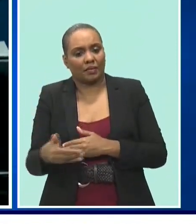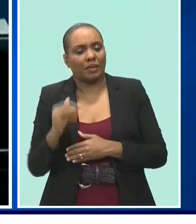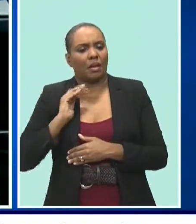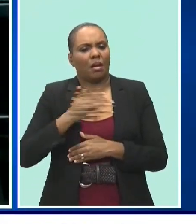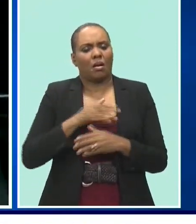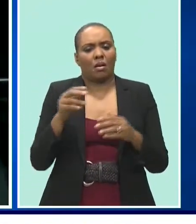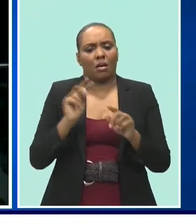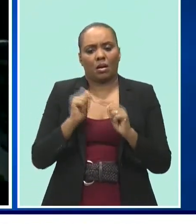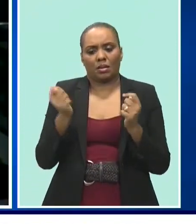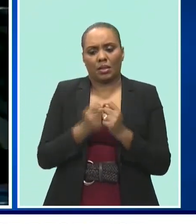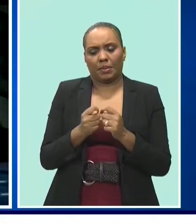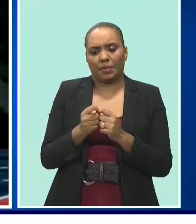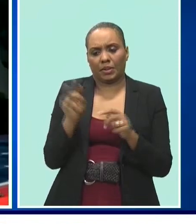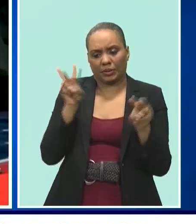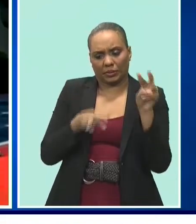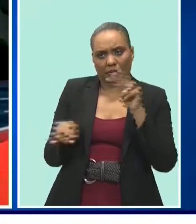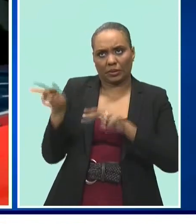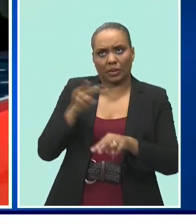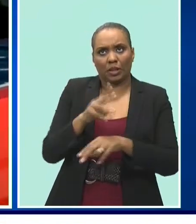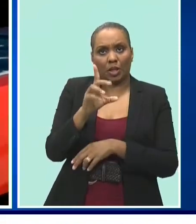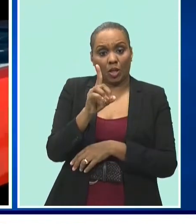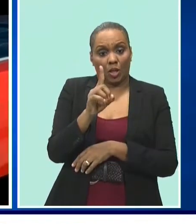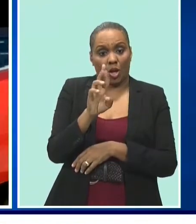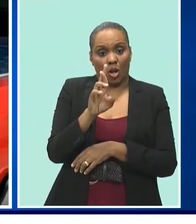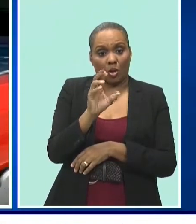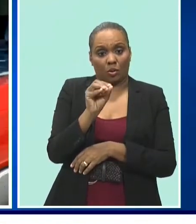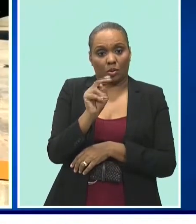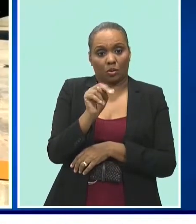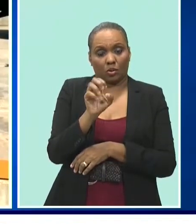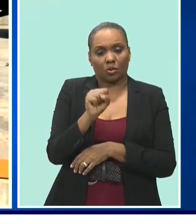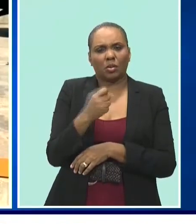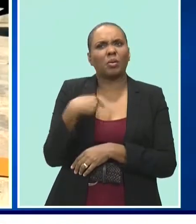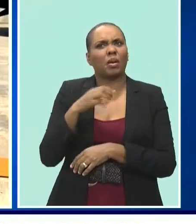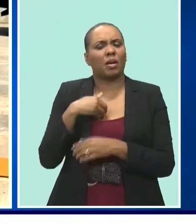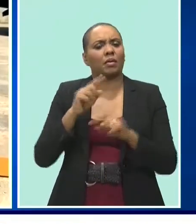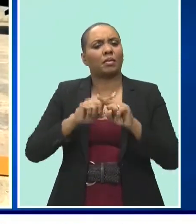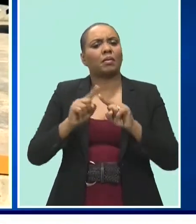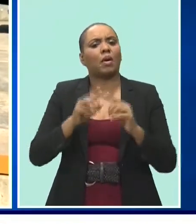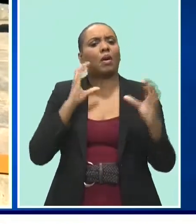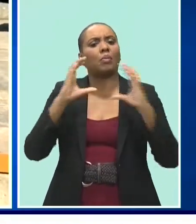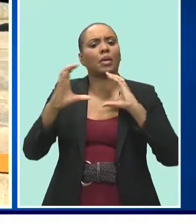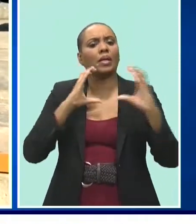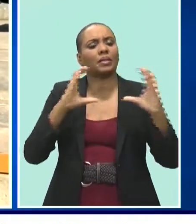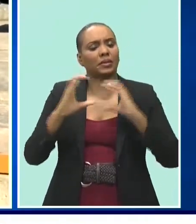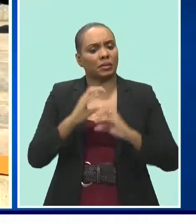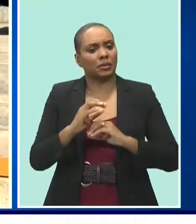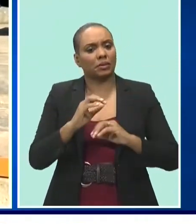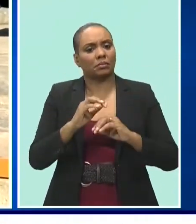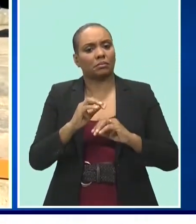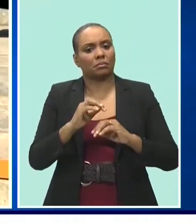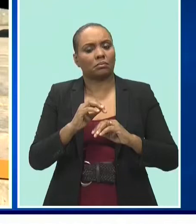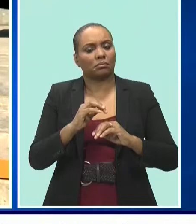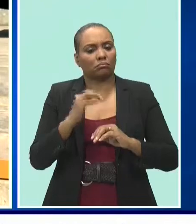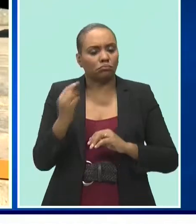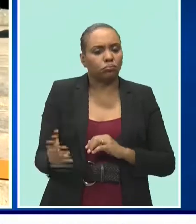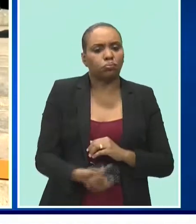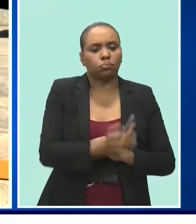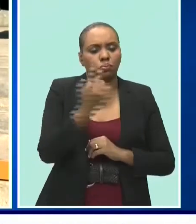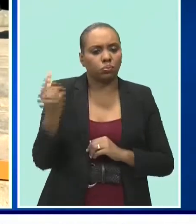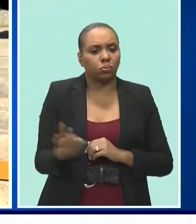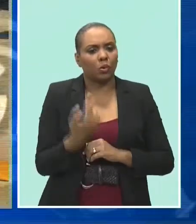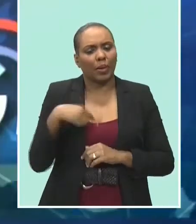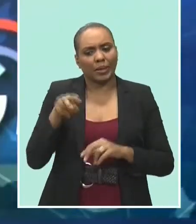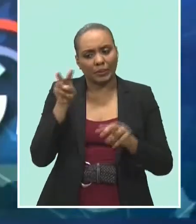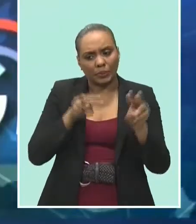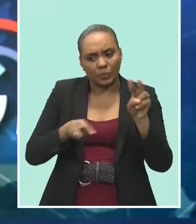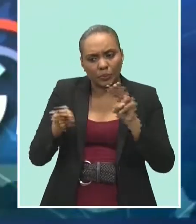these drones around the clock and watching their whereabouts. We have satellite communications with them at all times, and we keep very close watch on